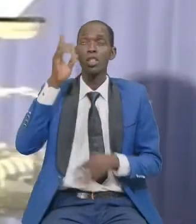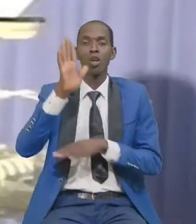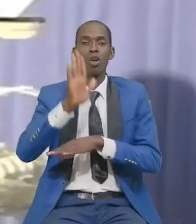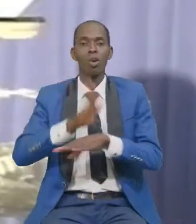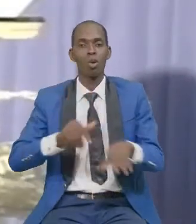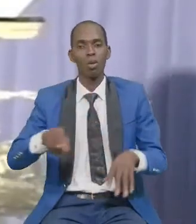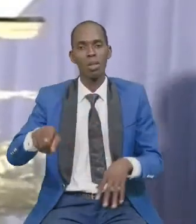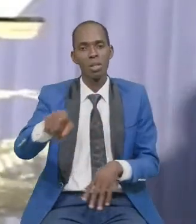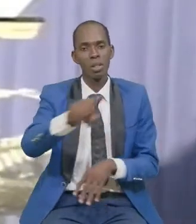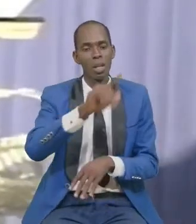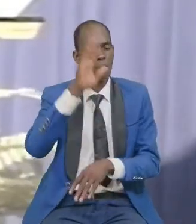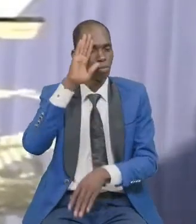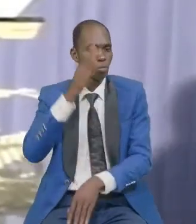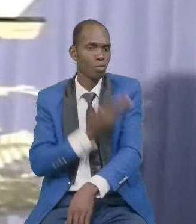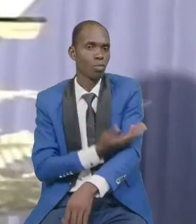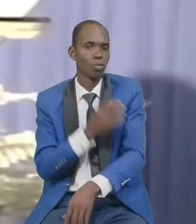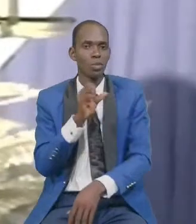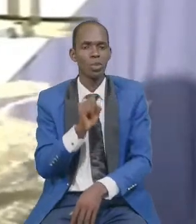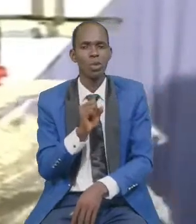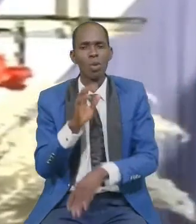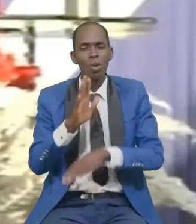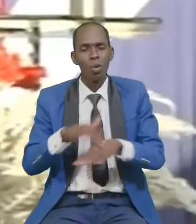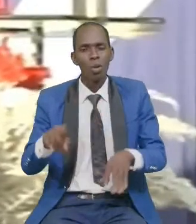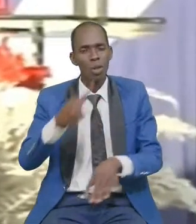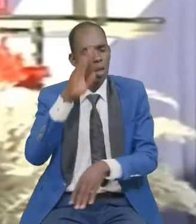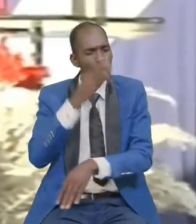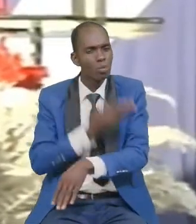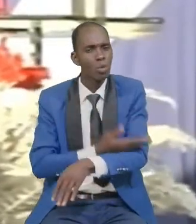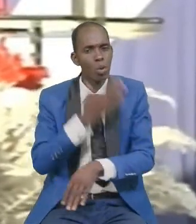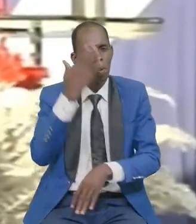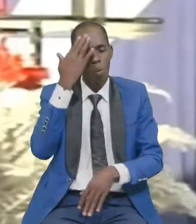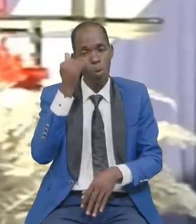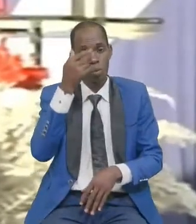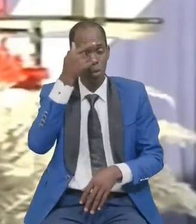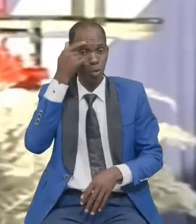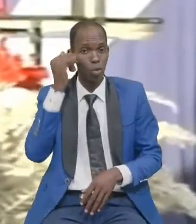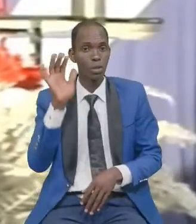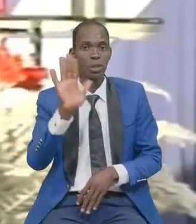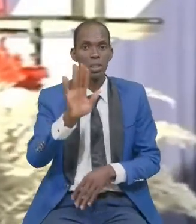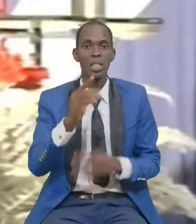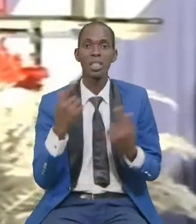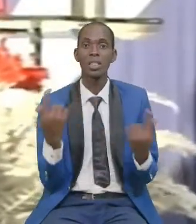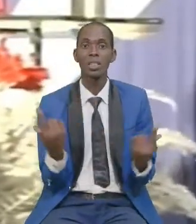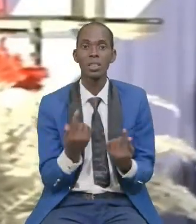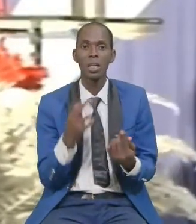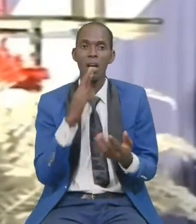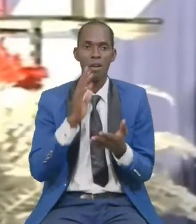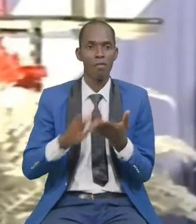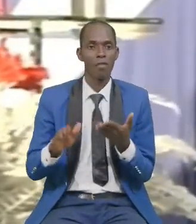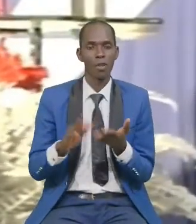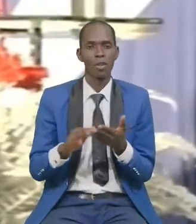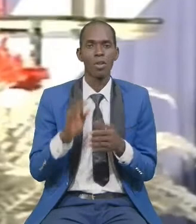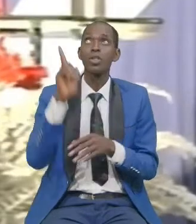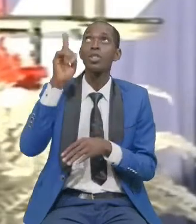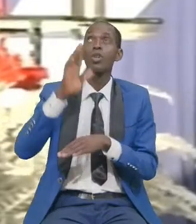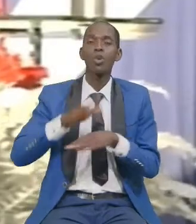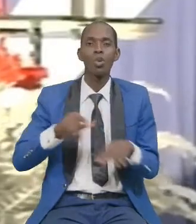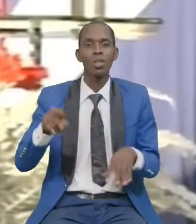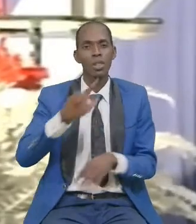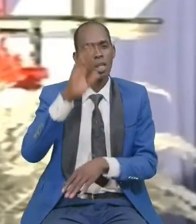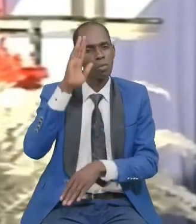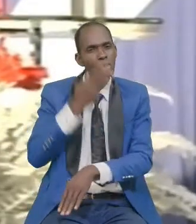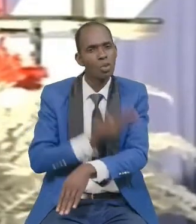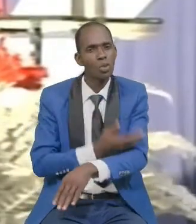sons. He calls them sons because the sins are forgiven. He calls them sons because